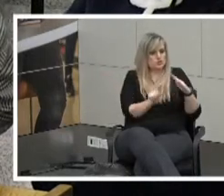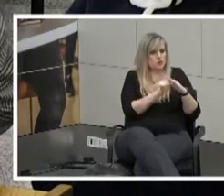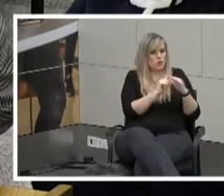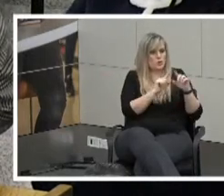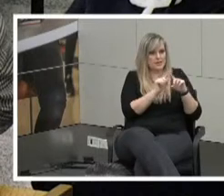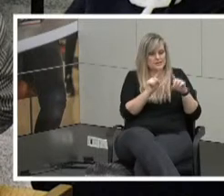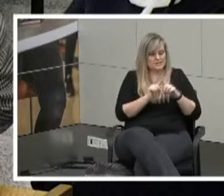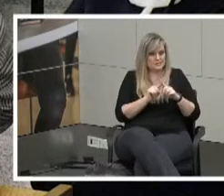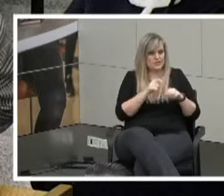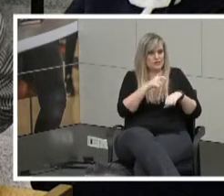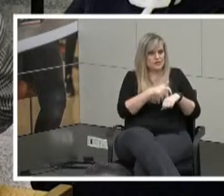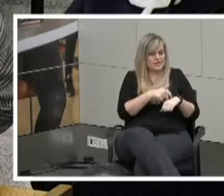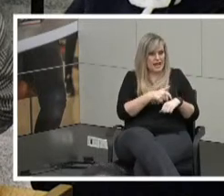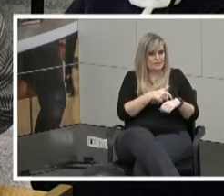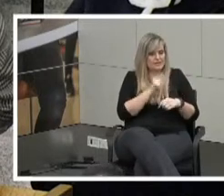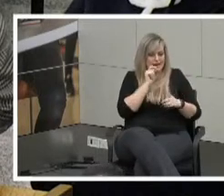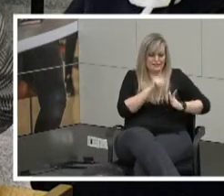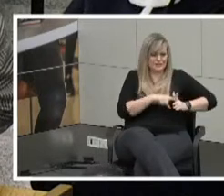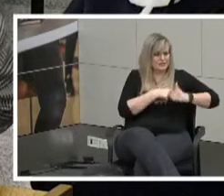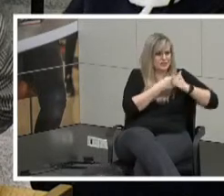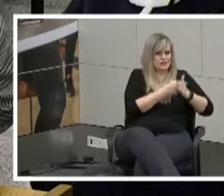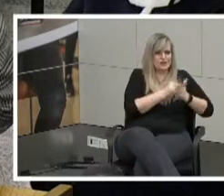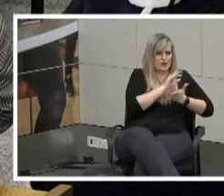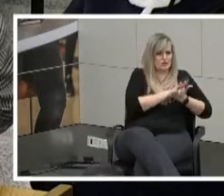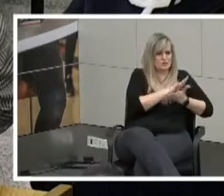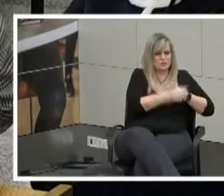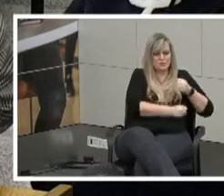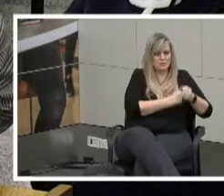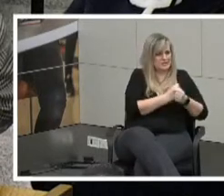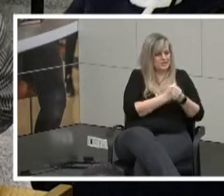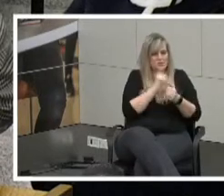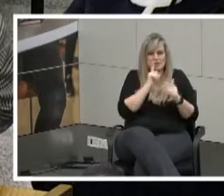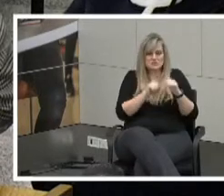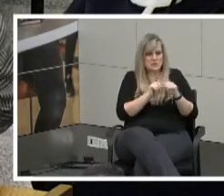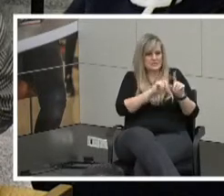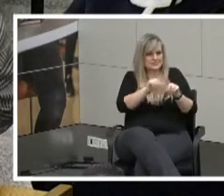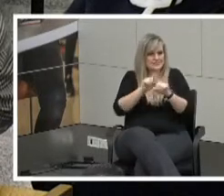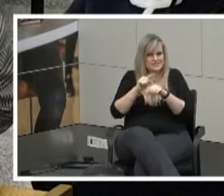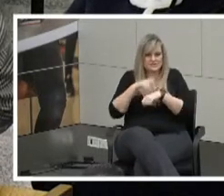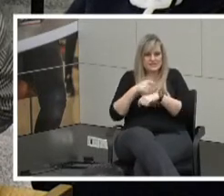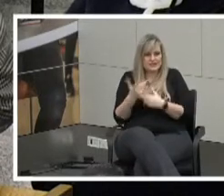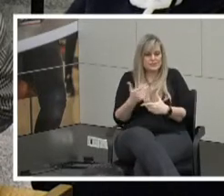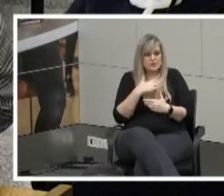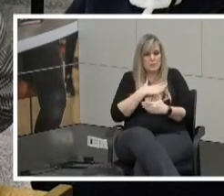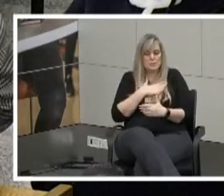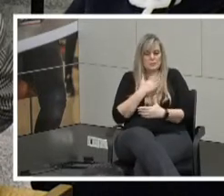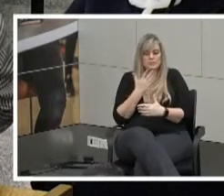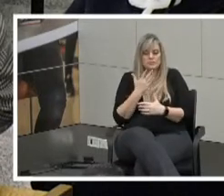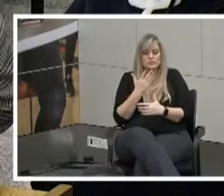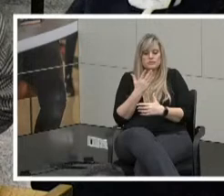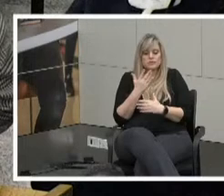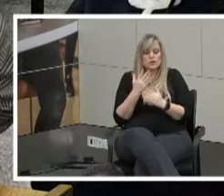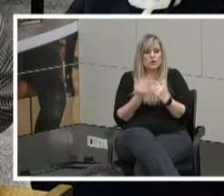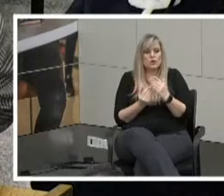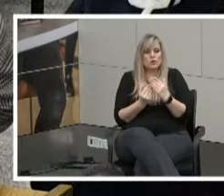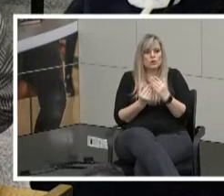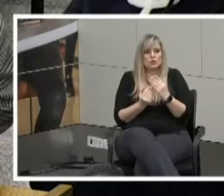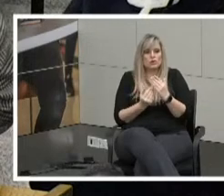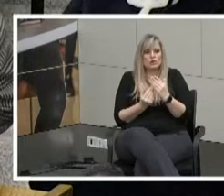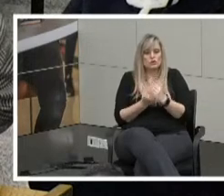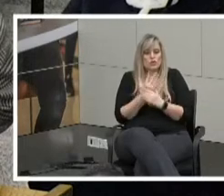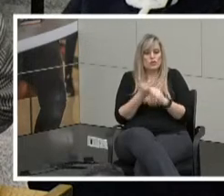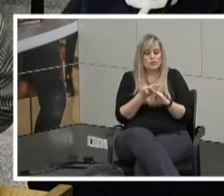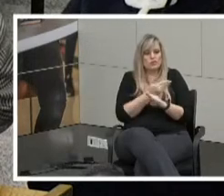school calendar my request to the board is to demand comparative evaluations and growth uh tests before they are